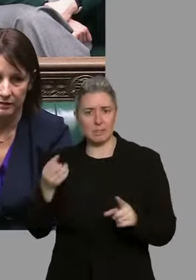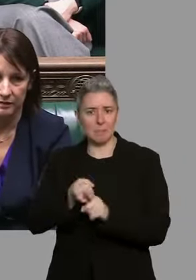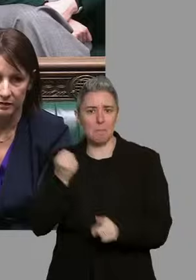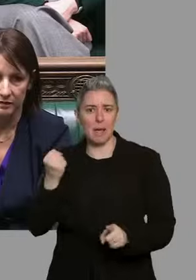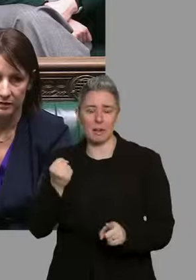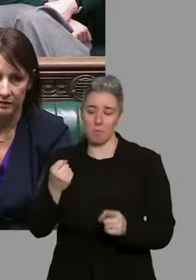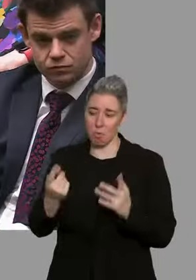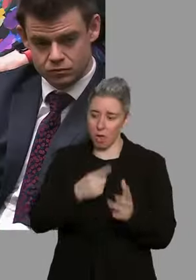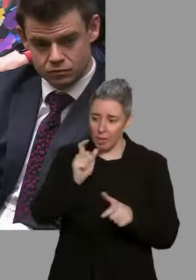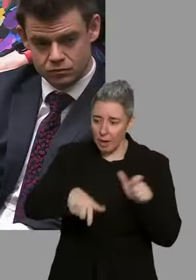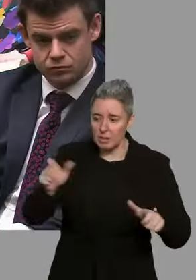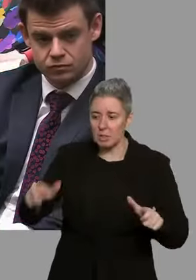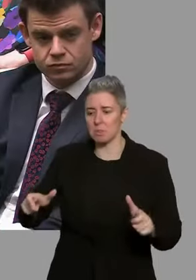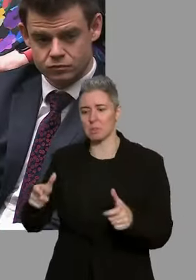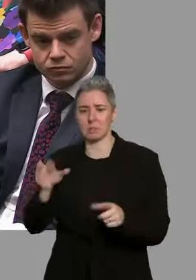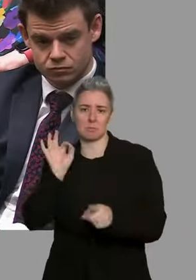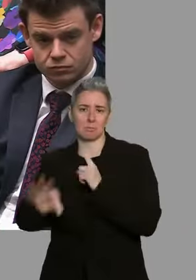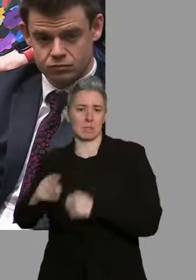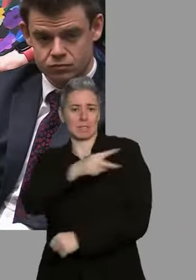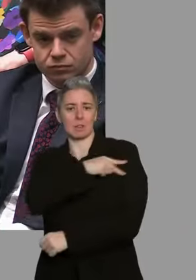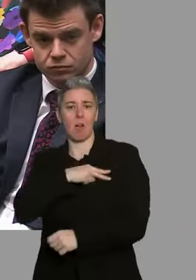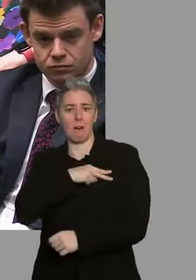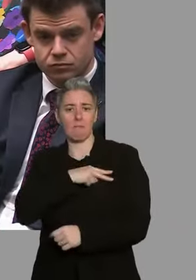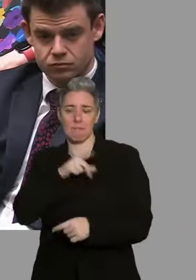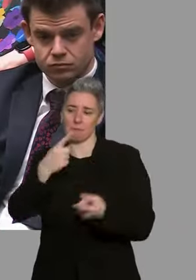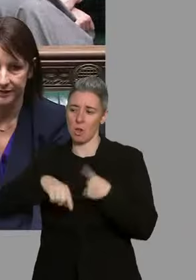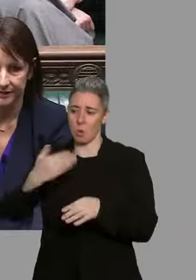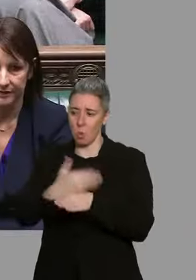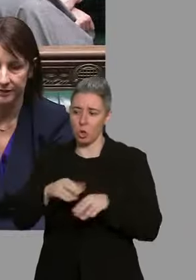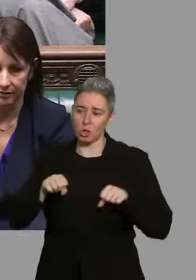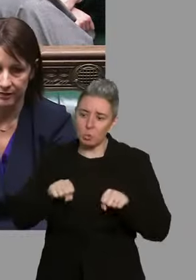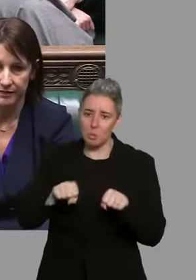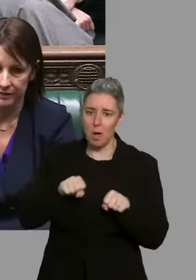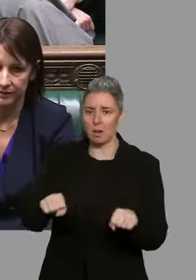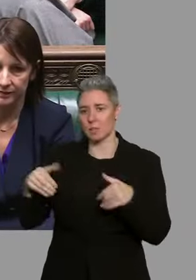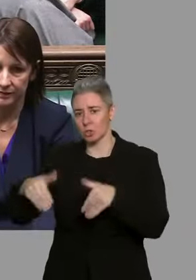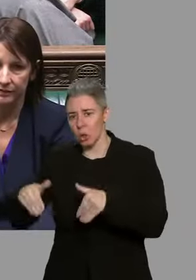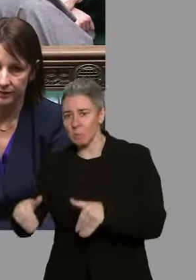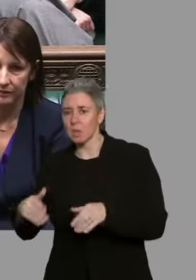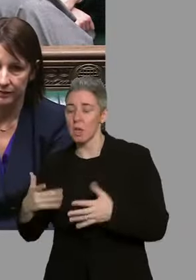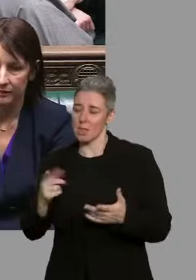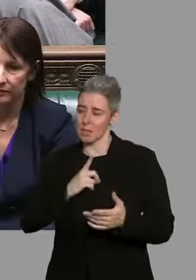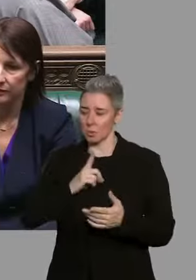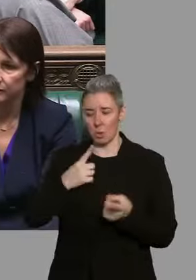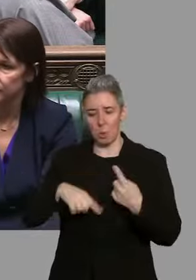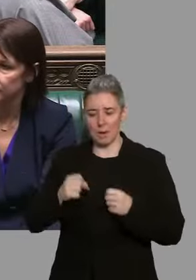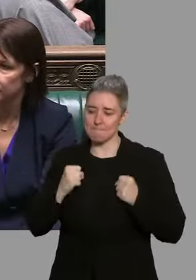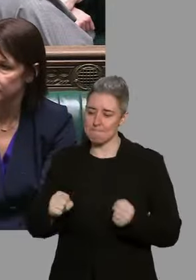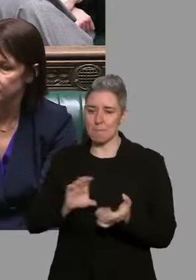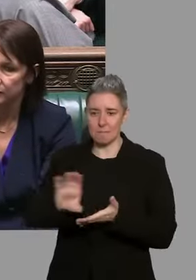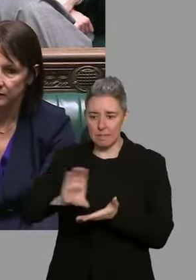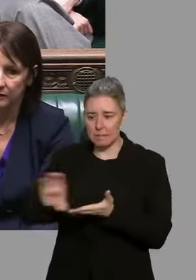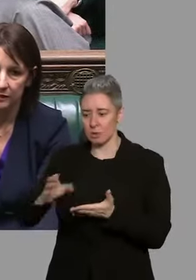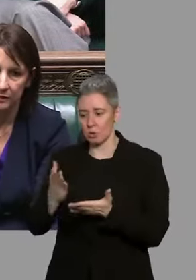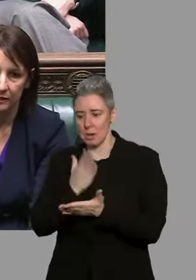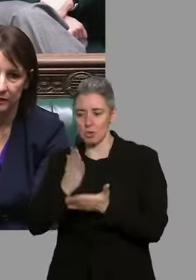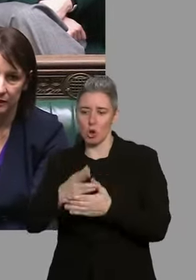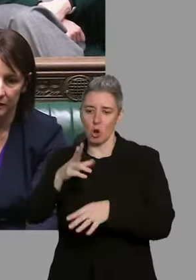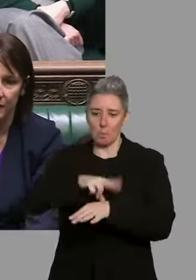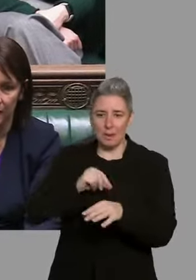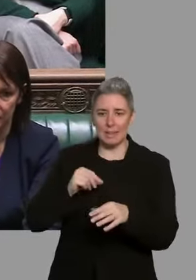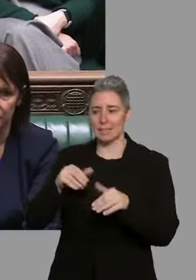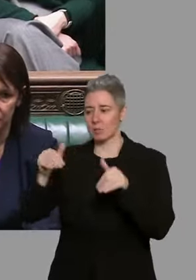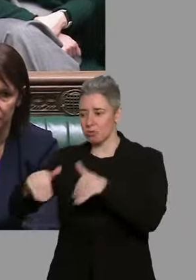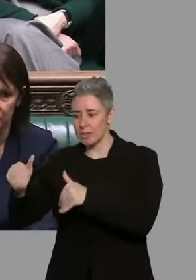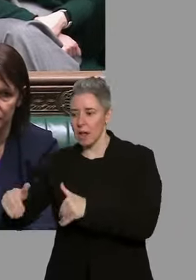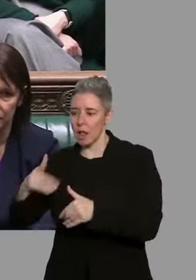in supermarkets, and that's why we are dedicating funding to training police and retailers and supporting specialist analyst teams to crack